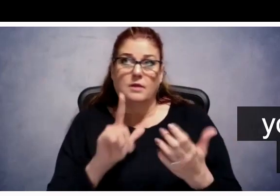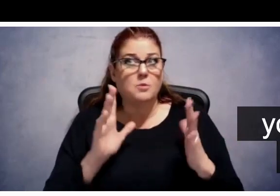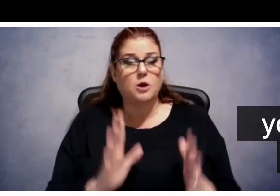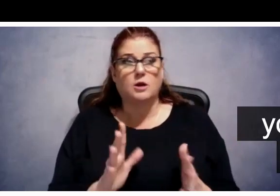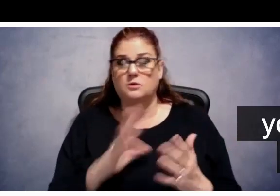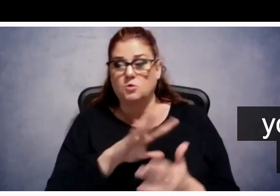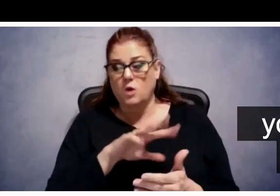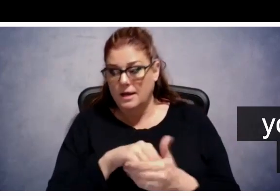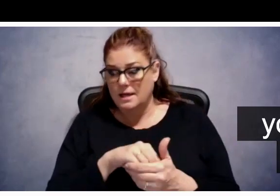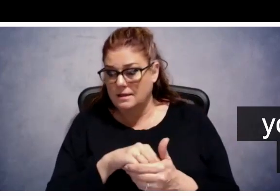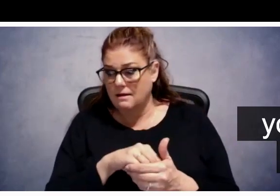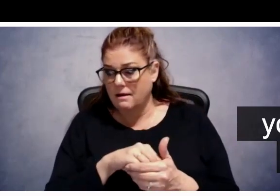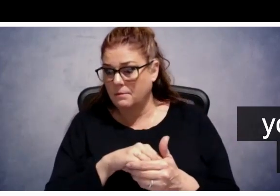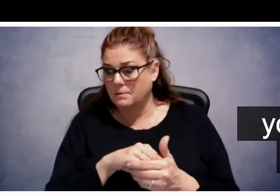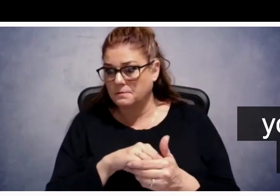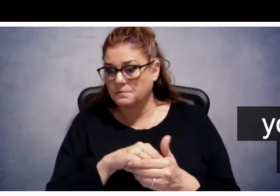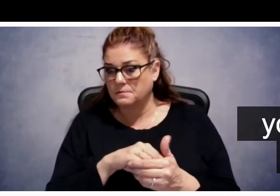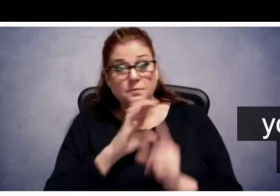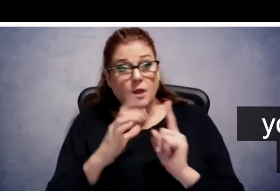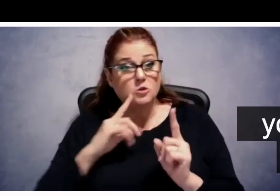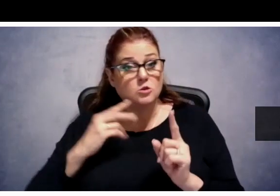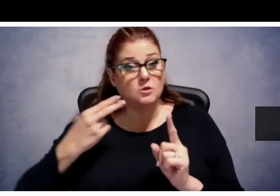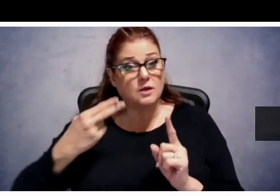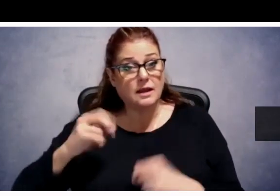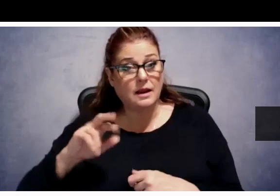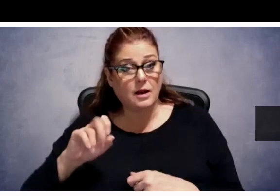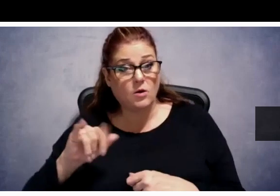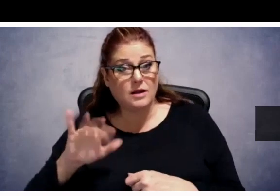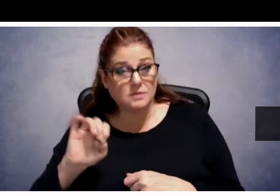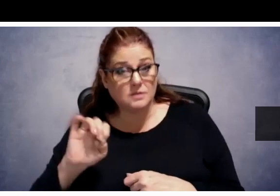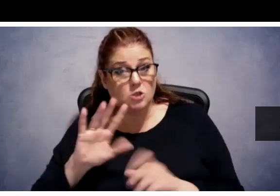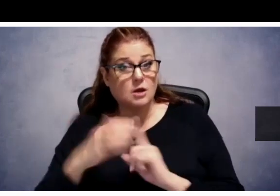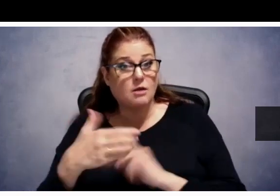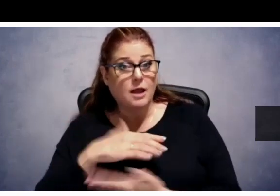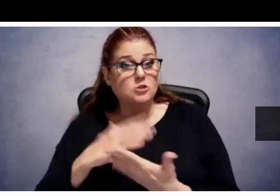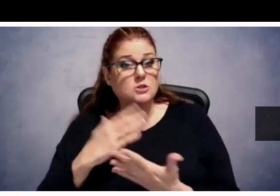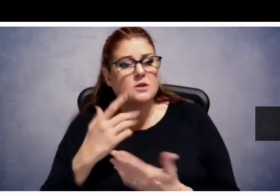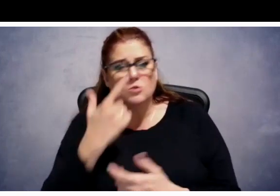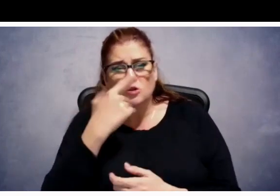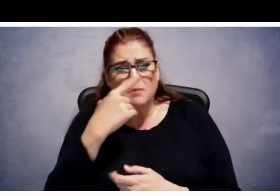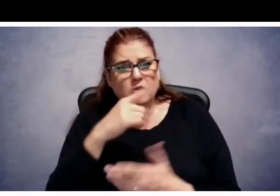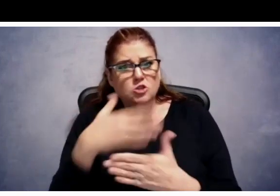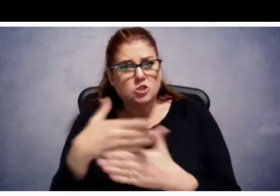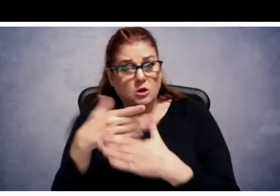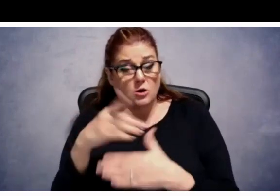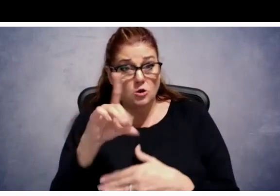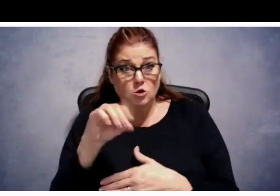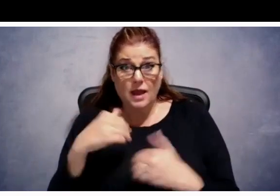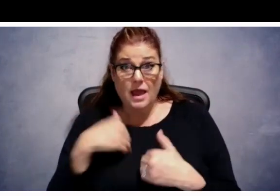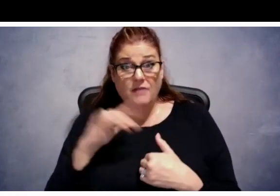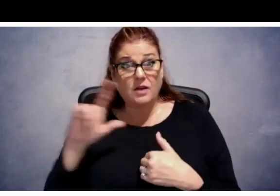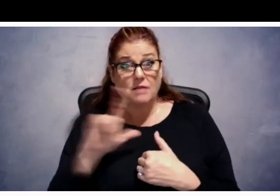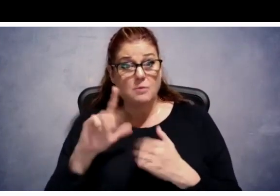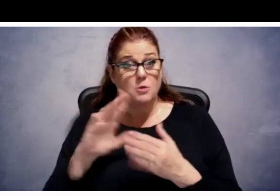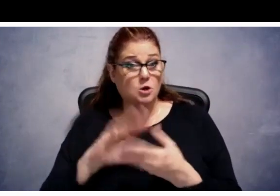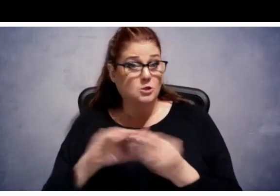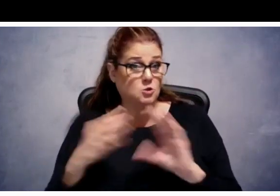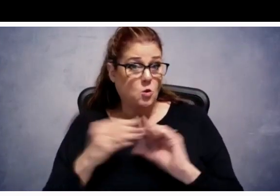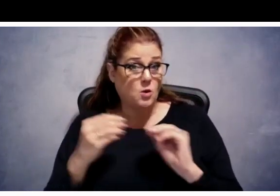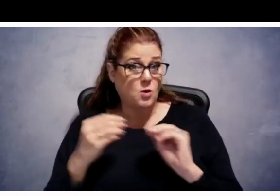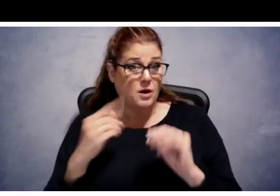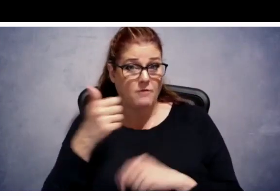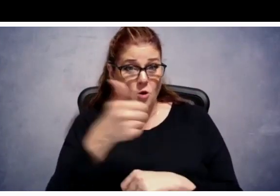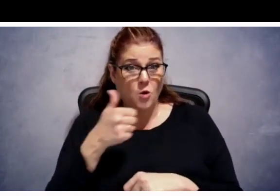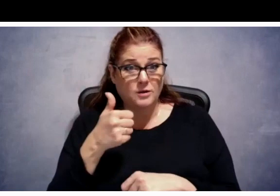in, cultural heritage collections and all that. So if you guys wouldn't mind sharing, do you have a library story of your